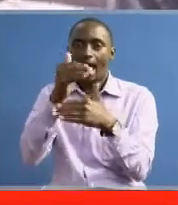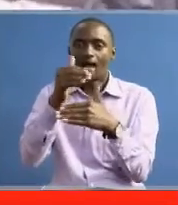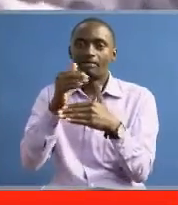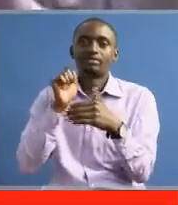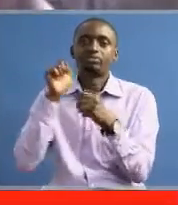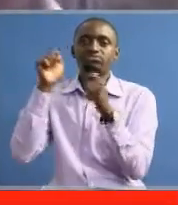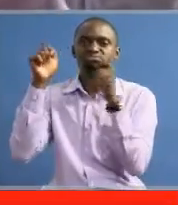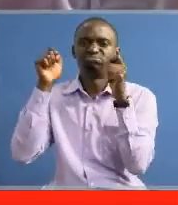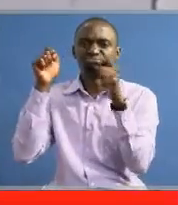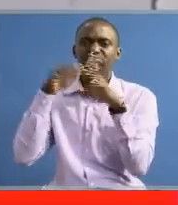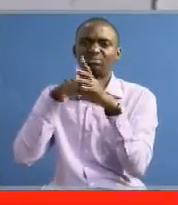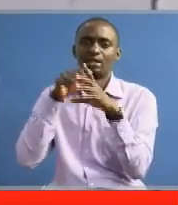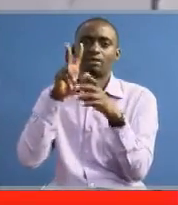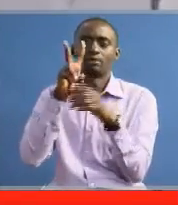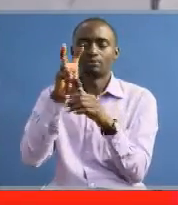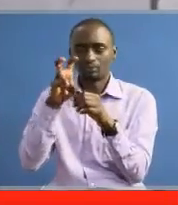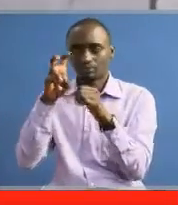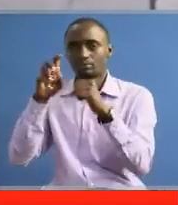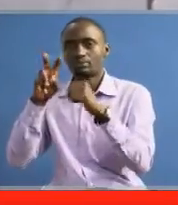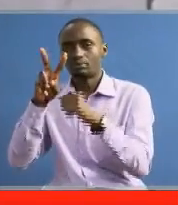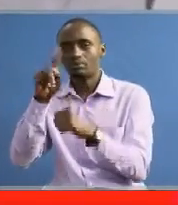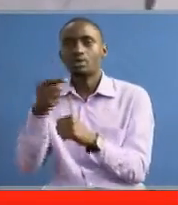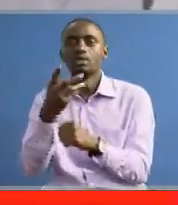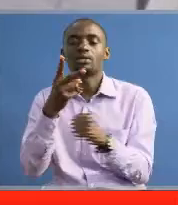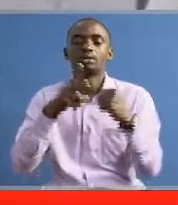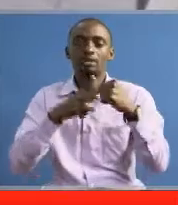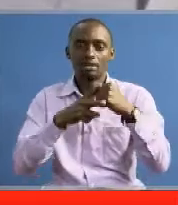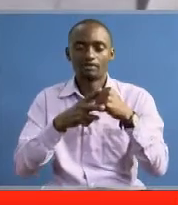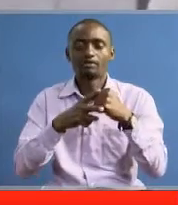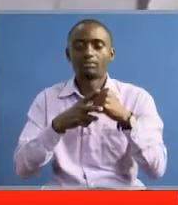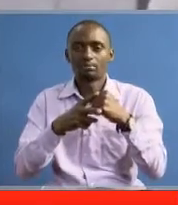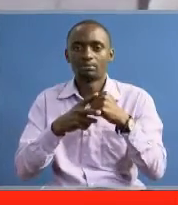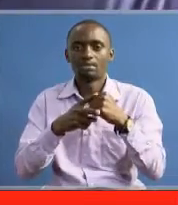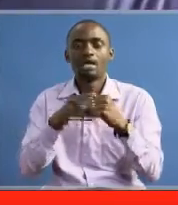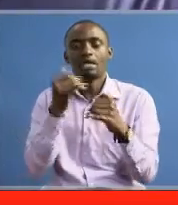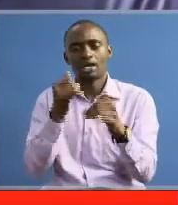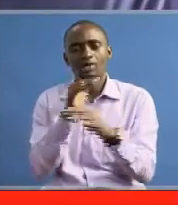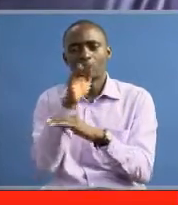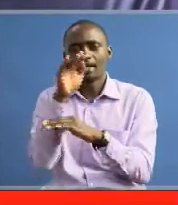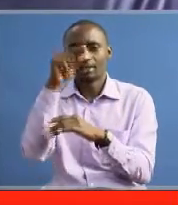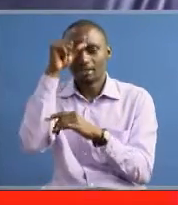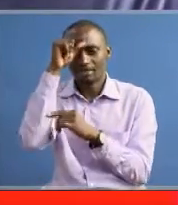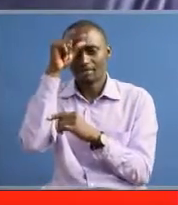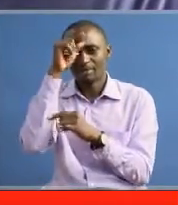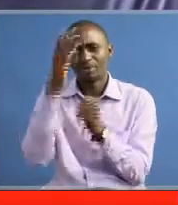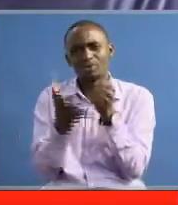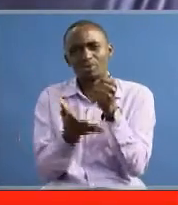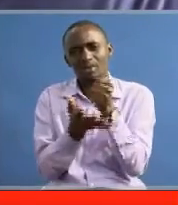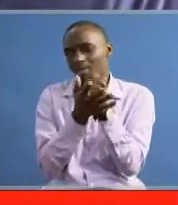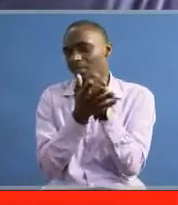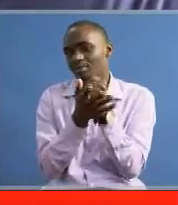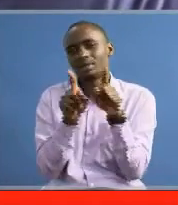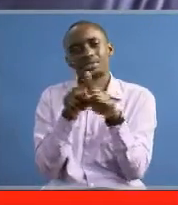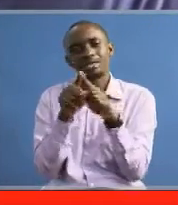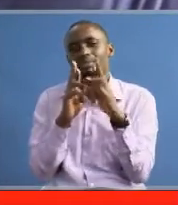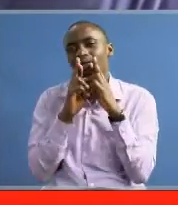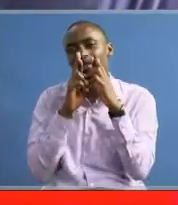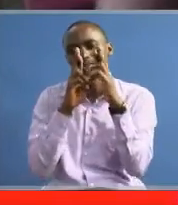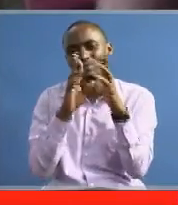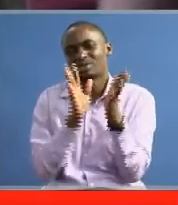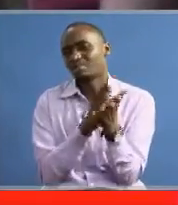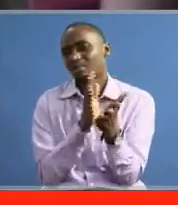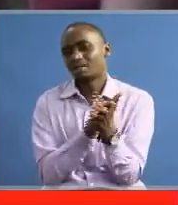2007-2008. Human Rights Department, led by Violet Mwagilu, have urged the government to intervene and respond promptly and